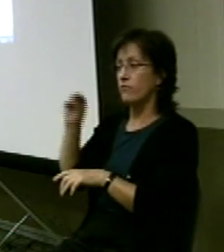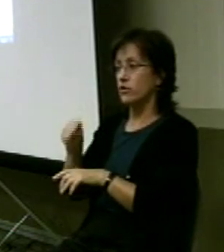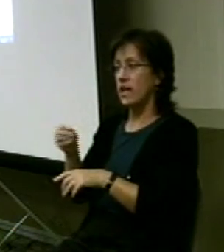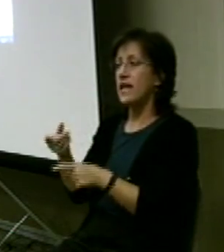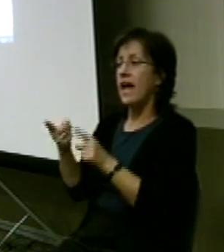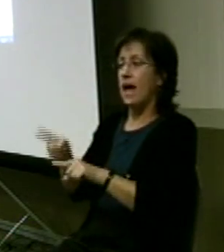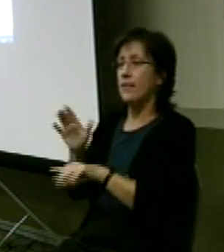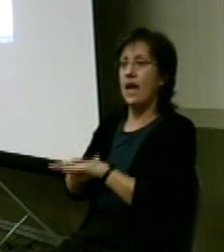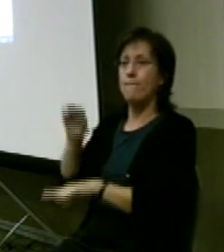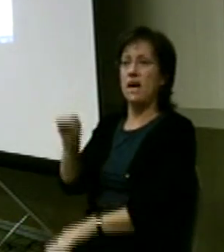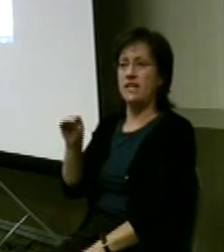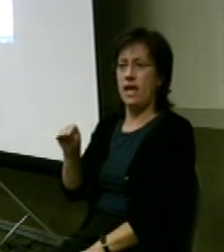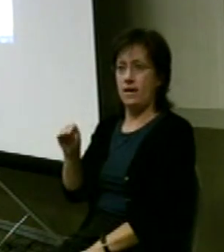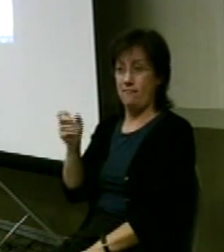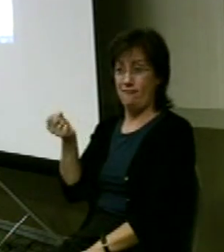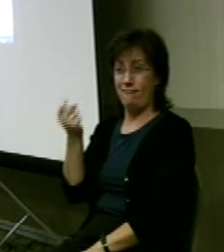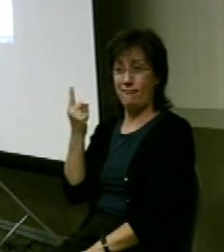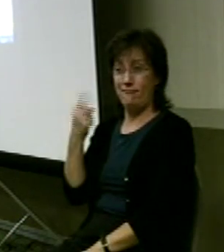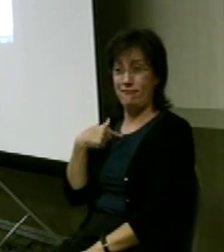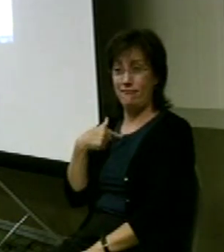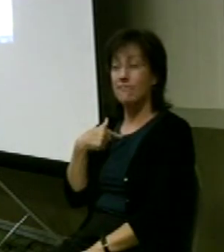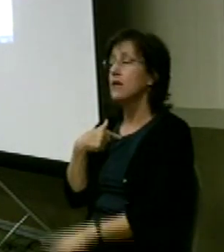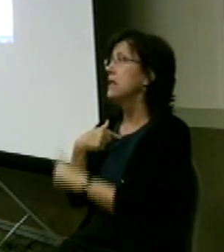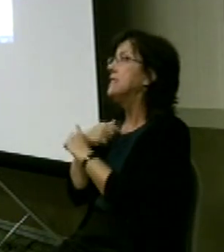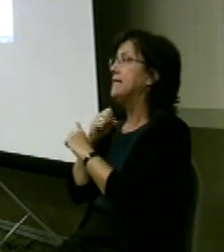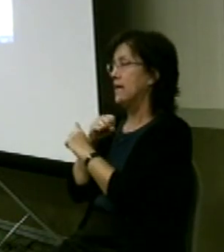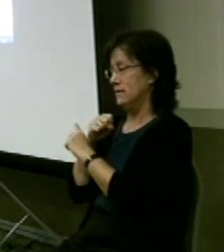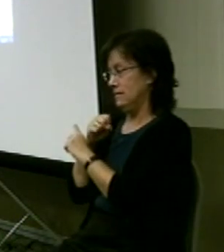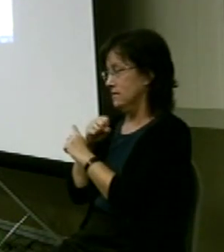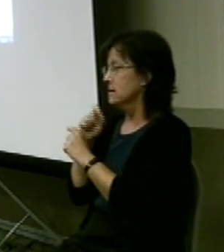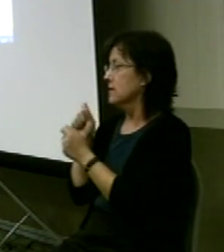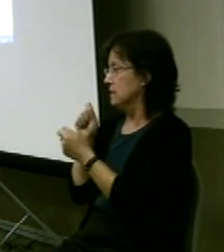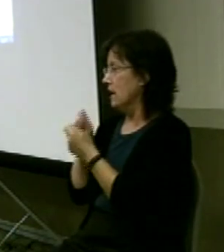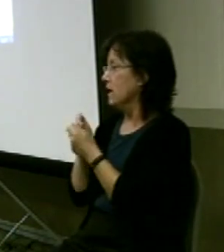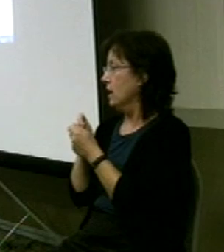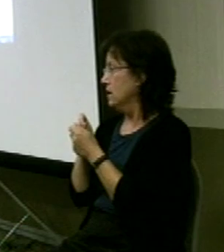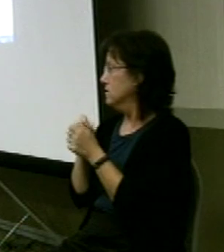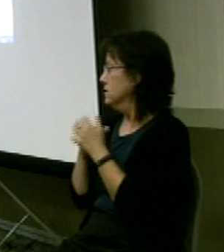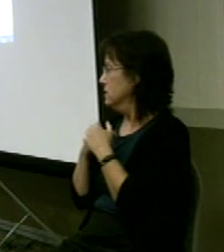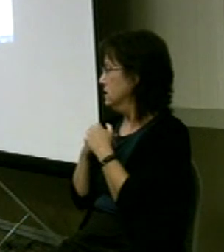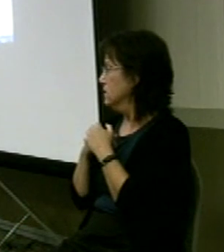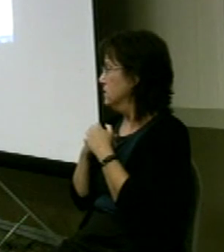have to, Do you know what I mean? yeah. Yeah, exactly.